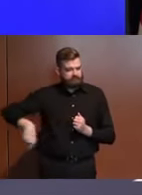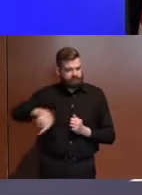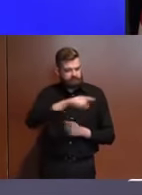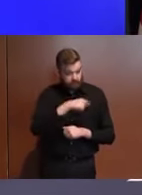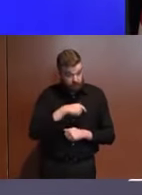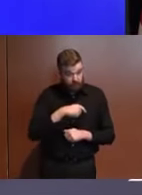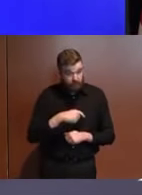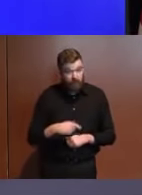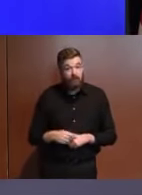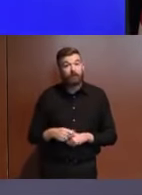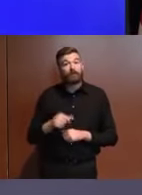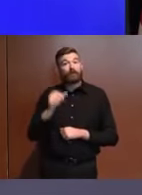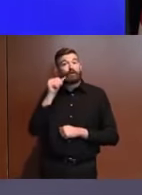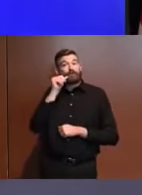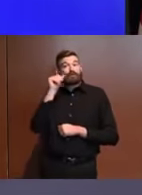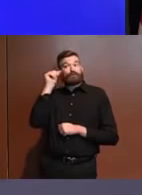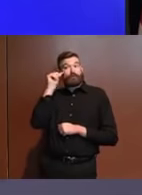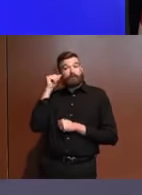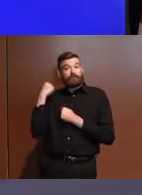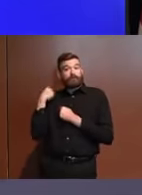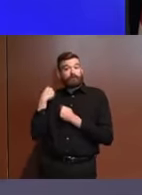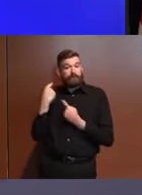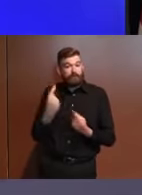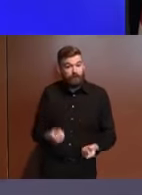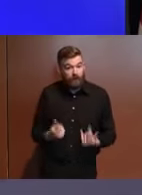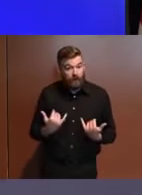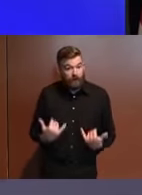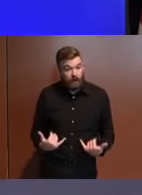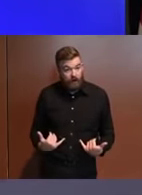briefing yesterday, we have had